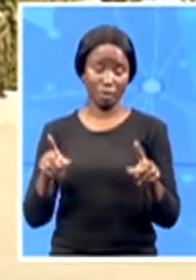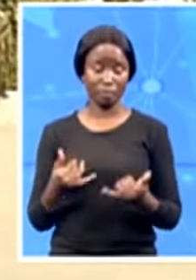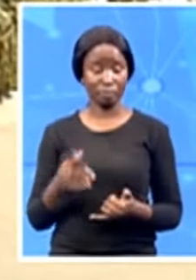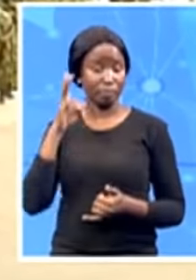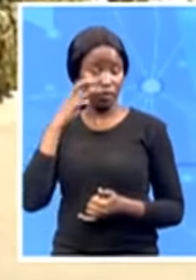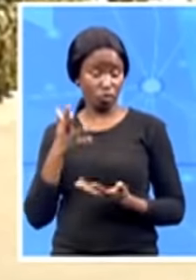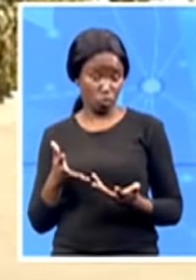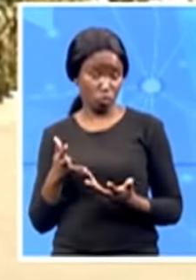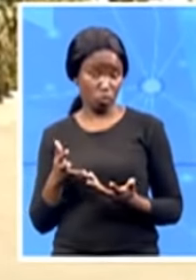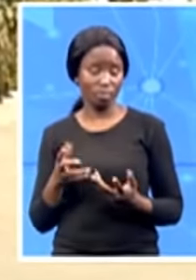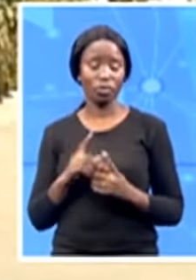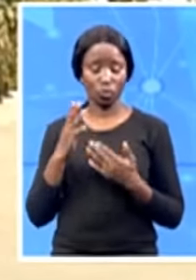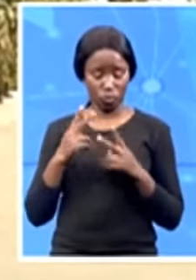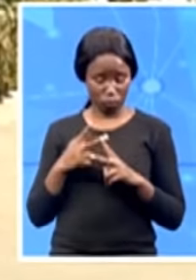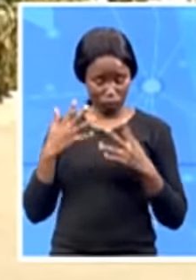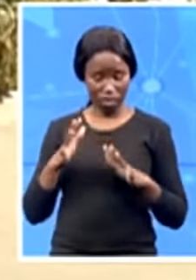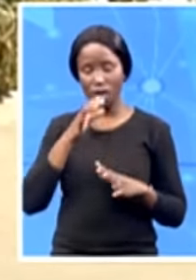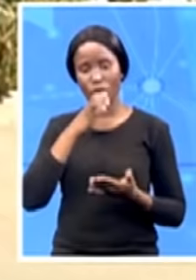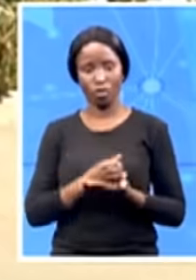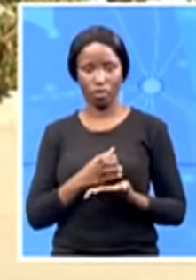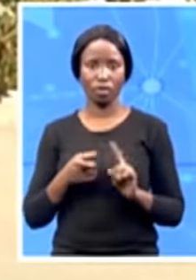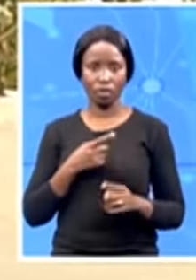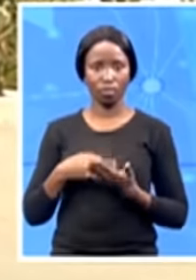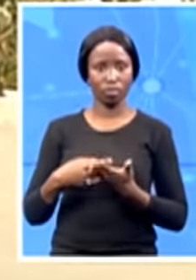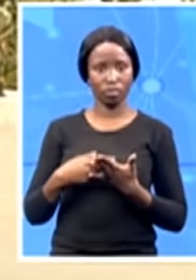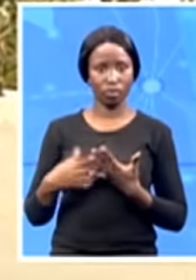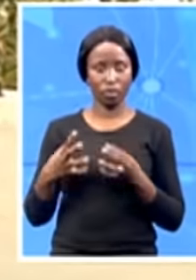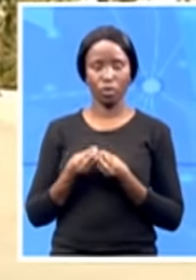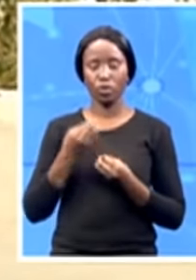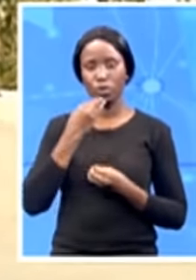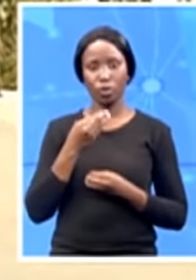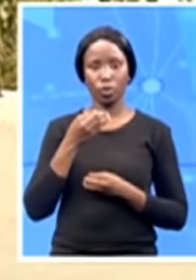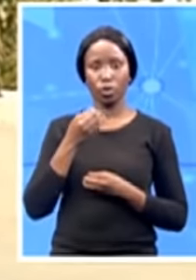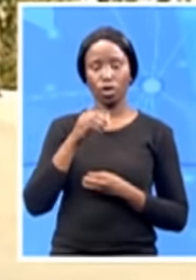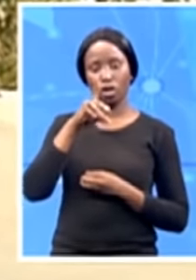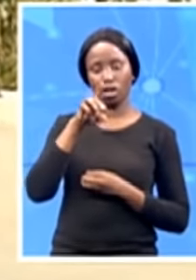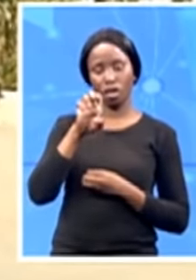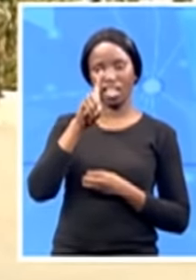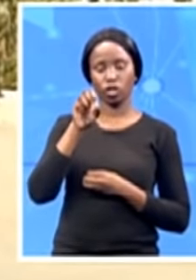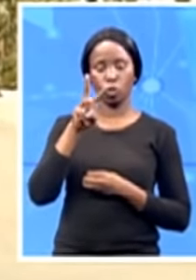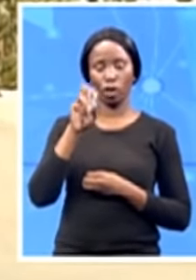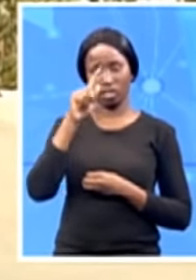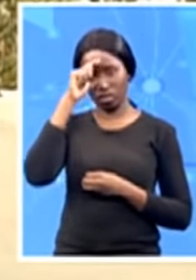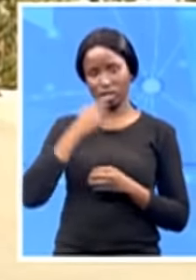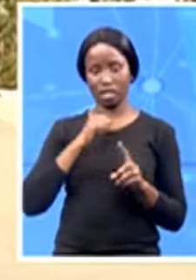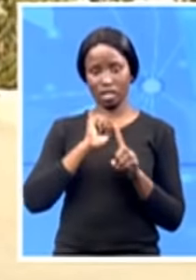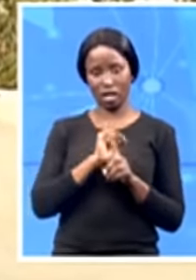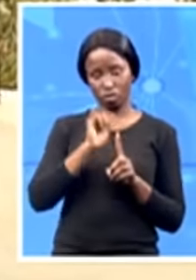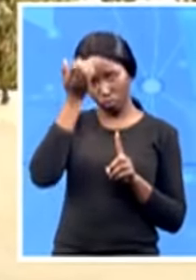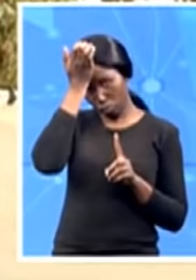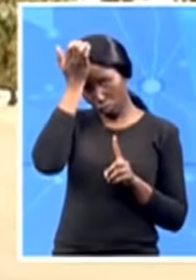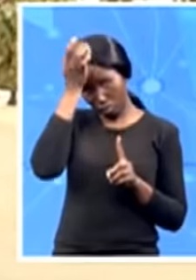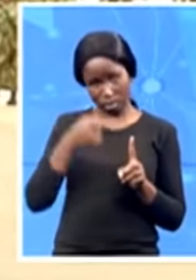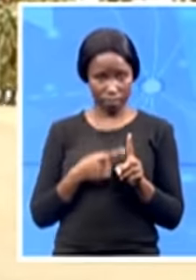our discussion with Edward Zuma, former President Jacob Zuma's son, who we spoke to yesterday, saying that indeed they were expecting